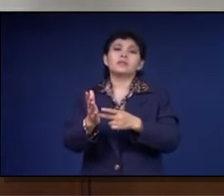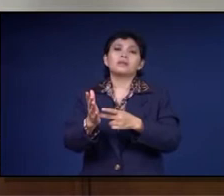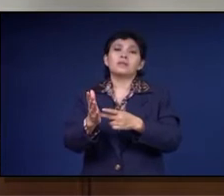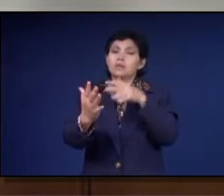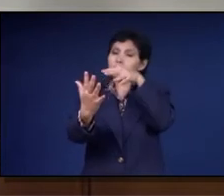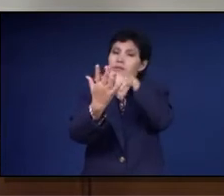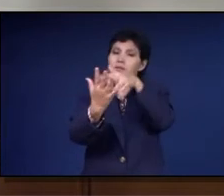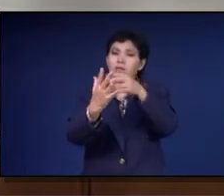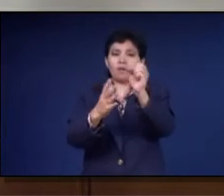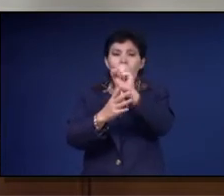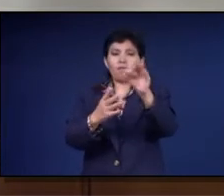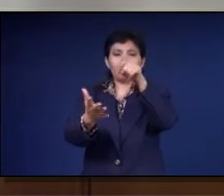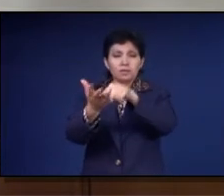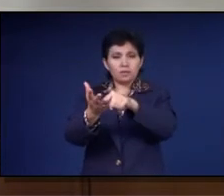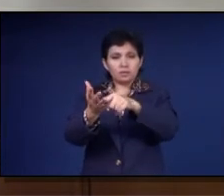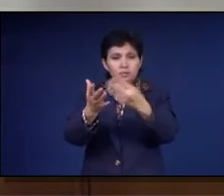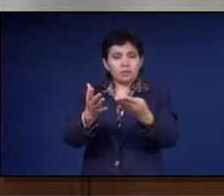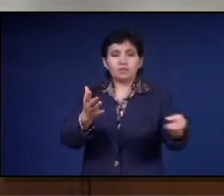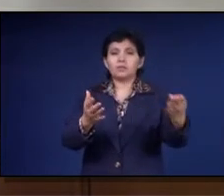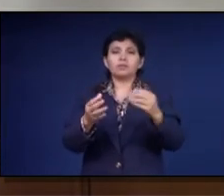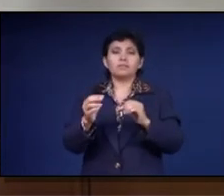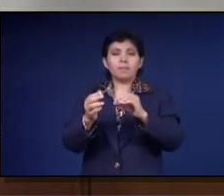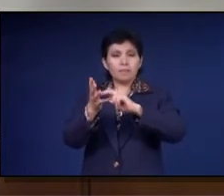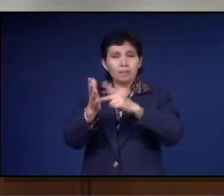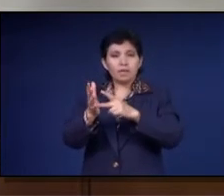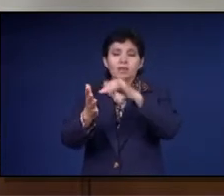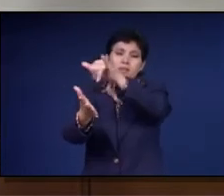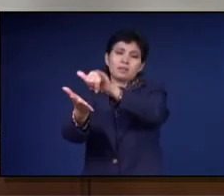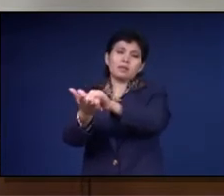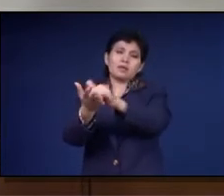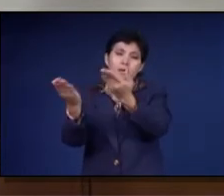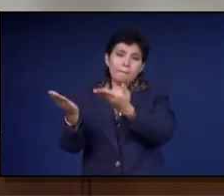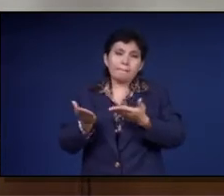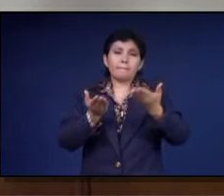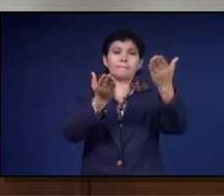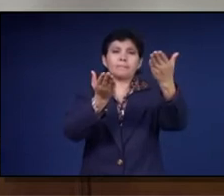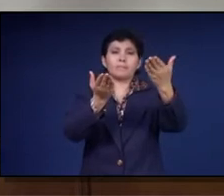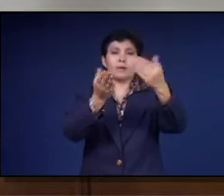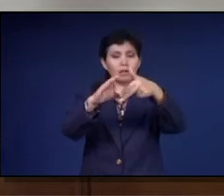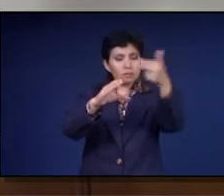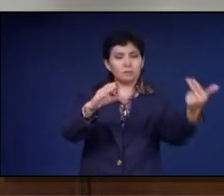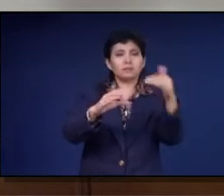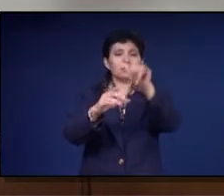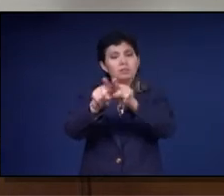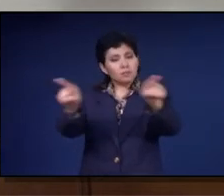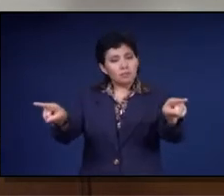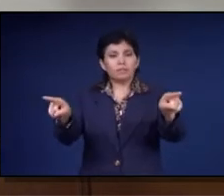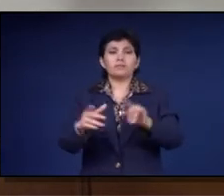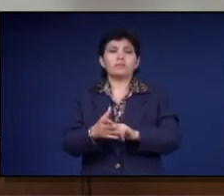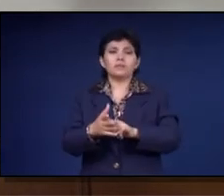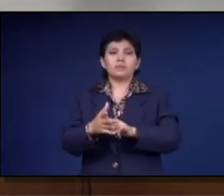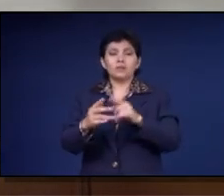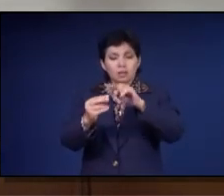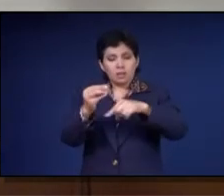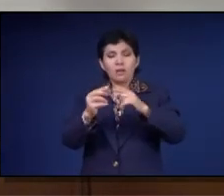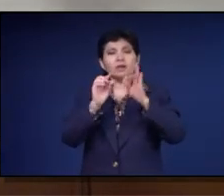the studying of materials for a week doesn't necessarily mean that it would bring an outcome or difference or change in the